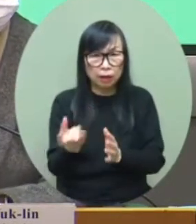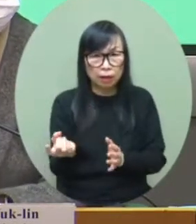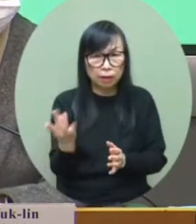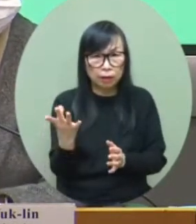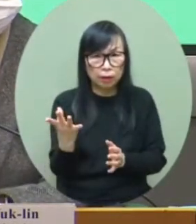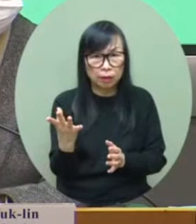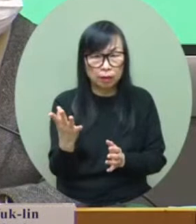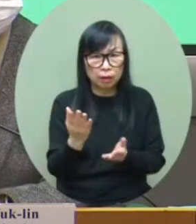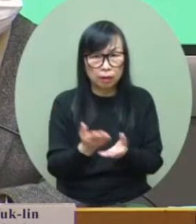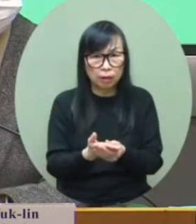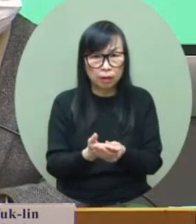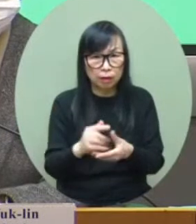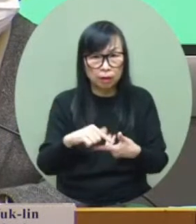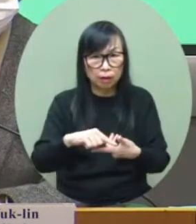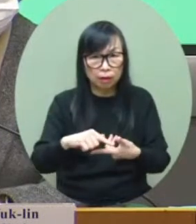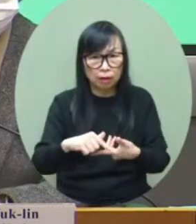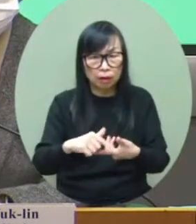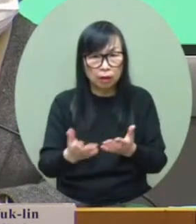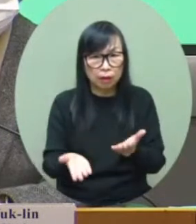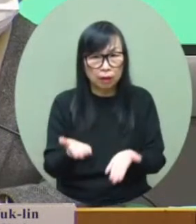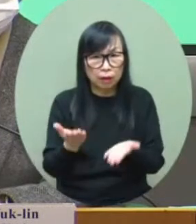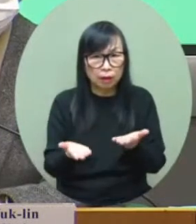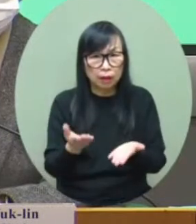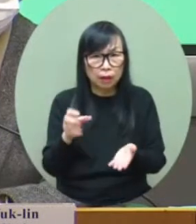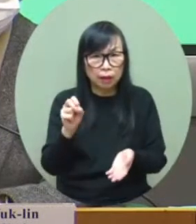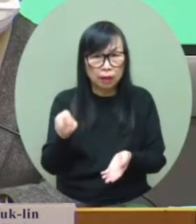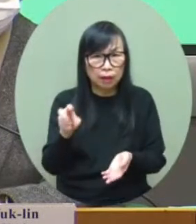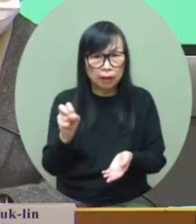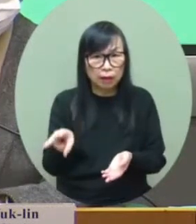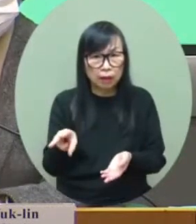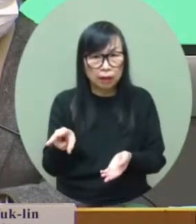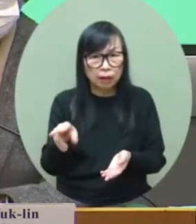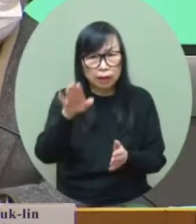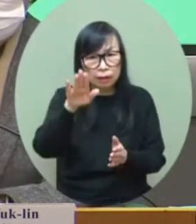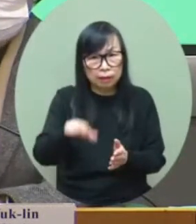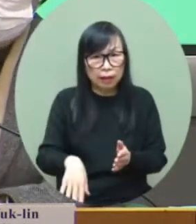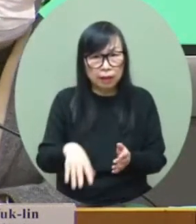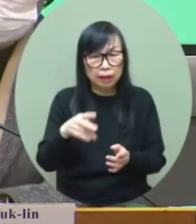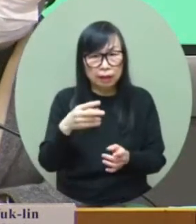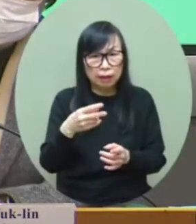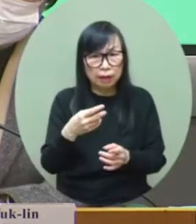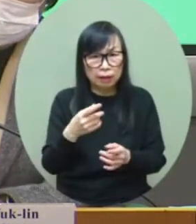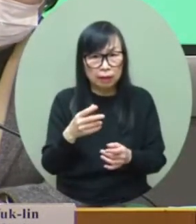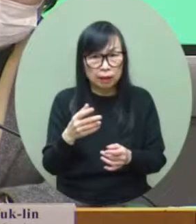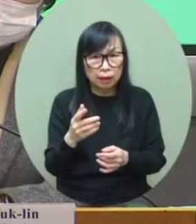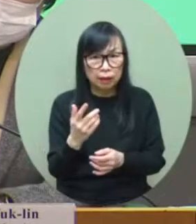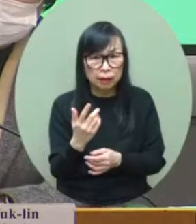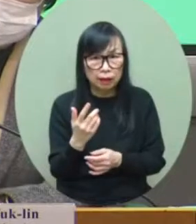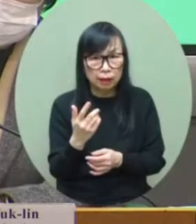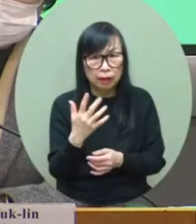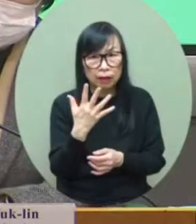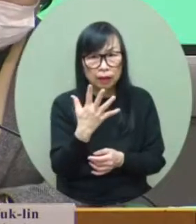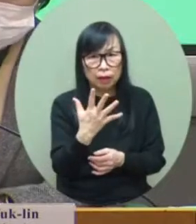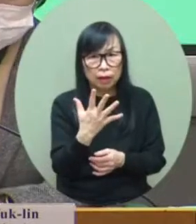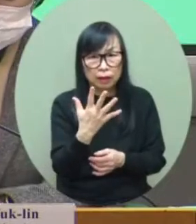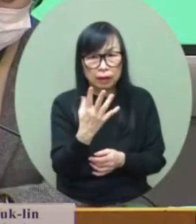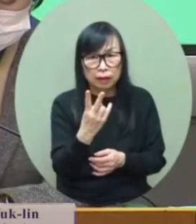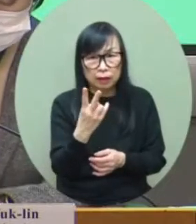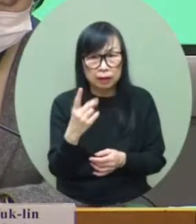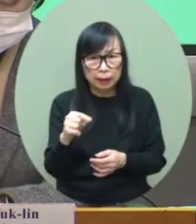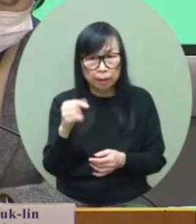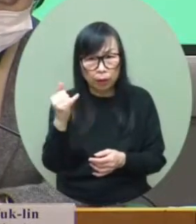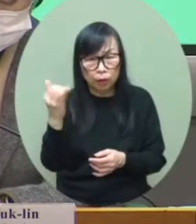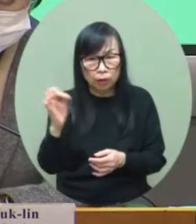It wasn't adversely affected by the first stage of resumption. And also, the imported case ratio accounts